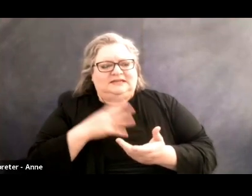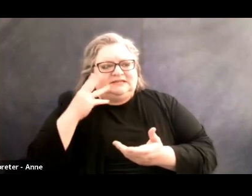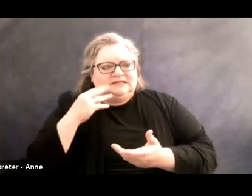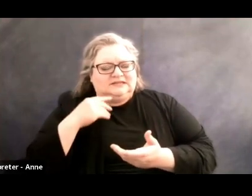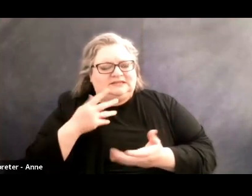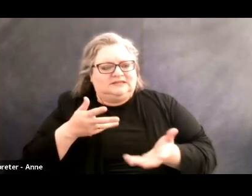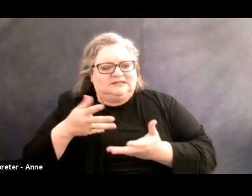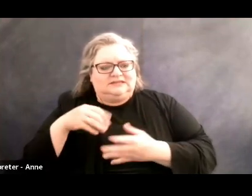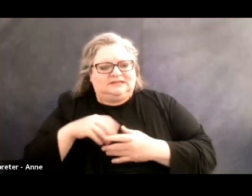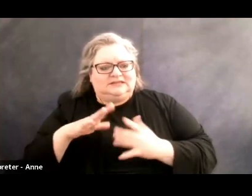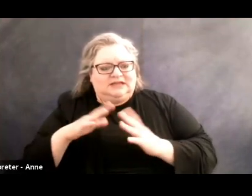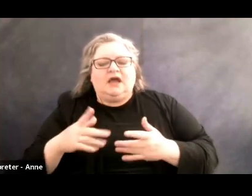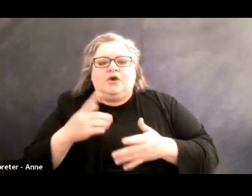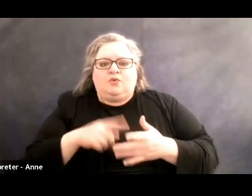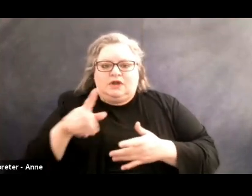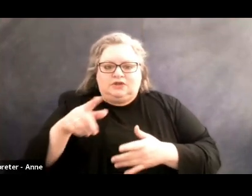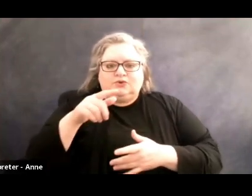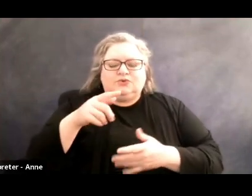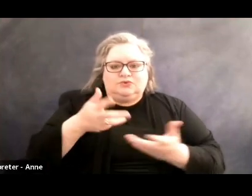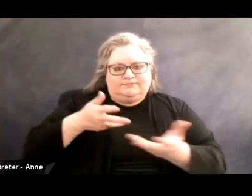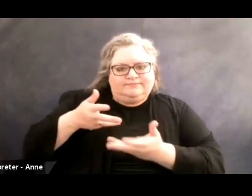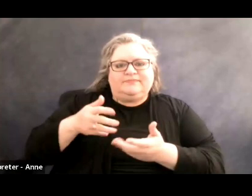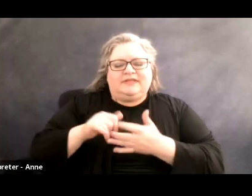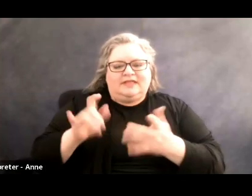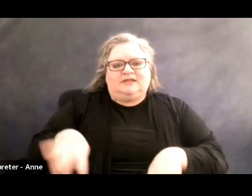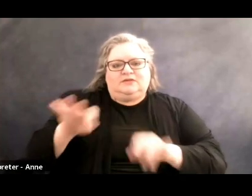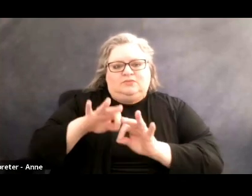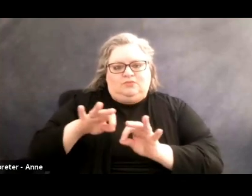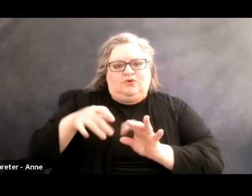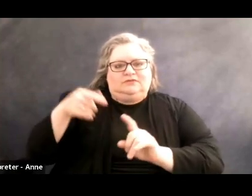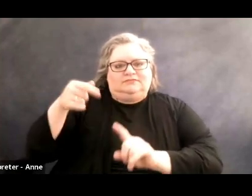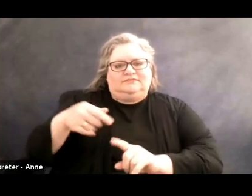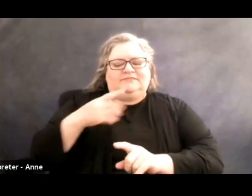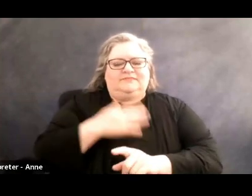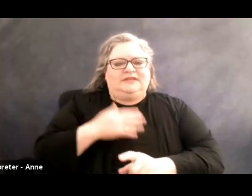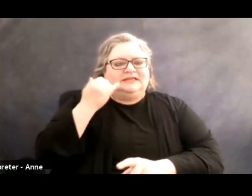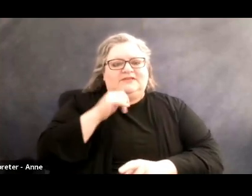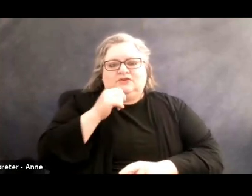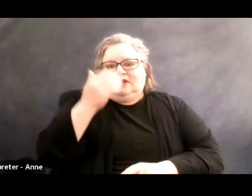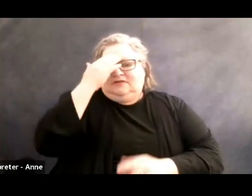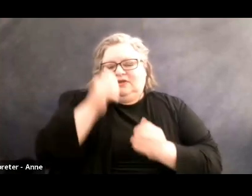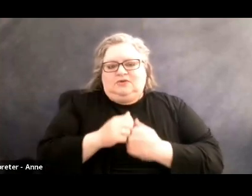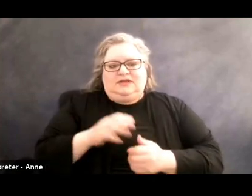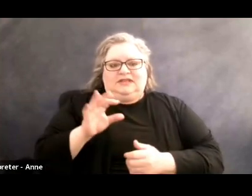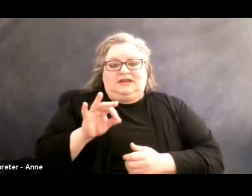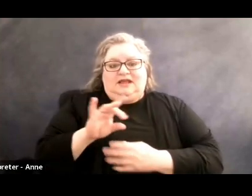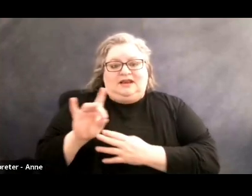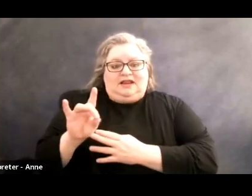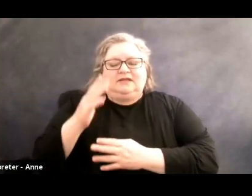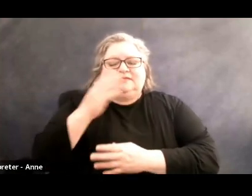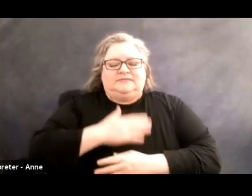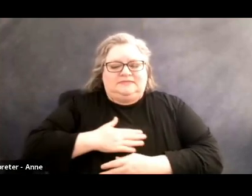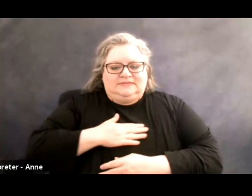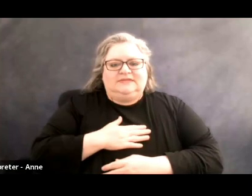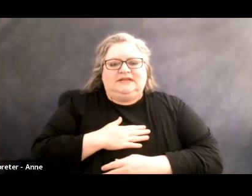what you're dealing with is what's important. And please, please, if you are not familiar with 988,